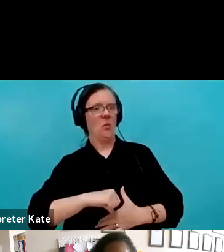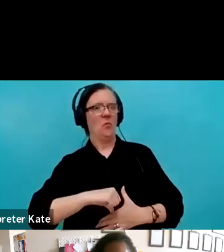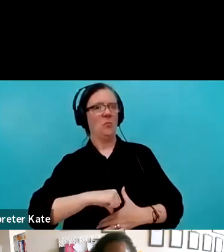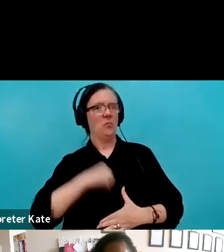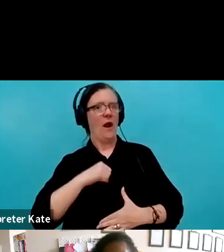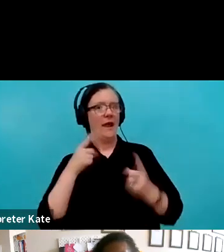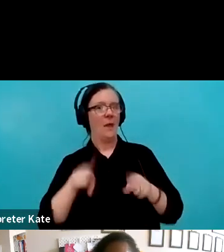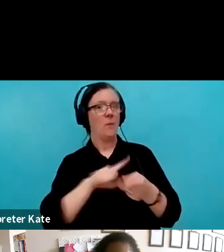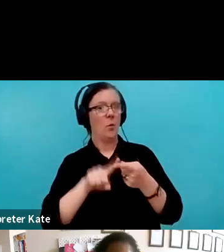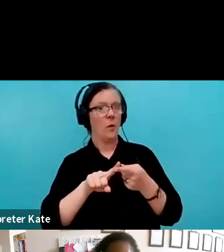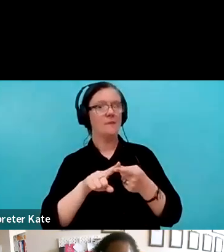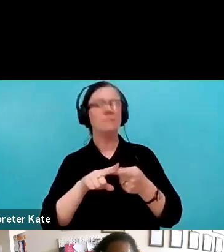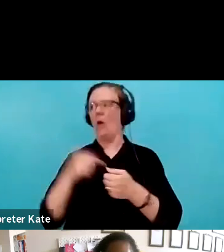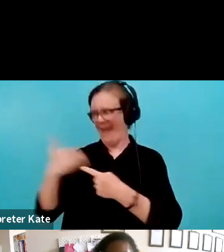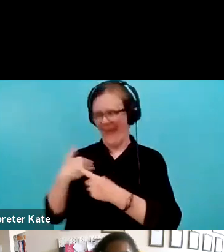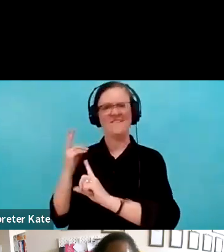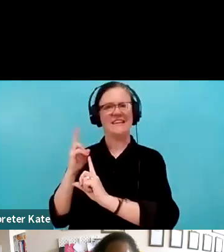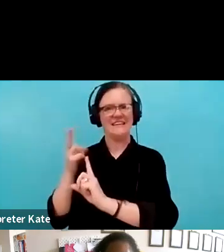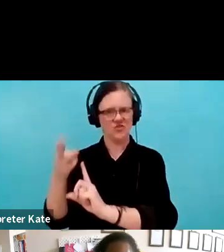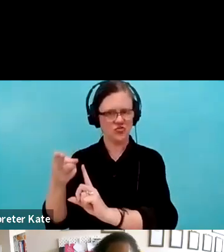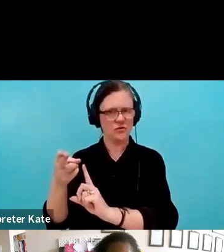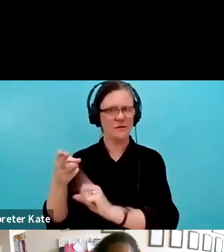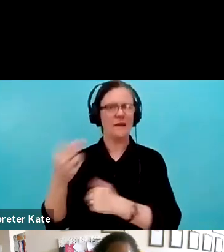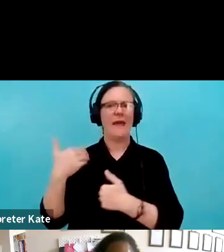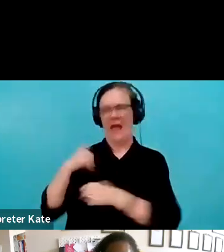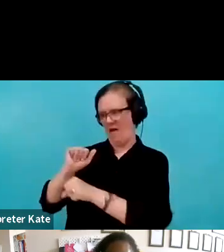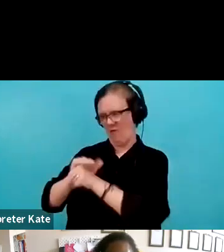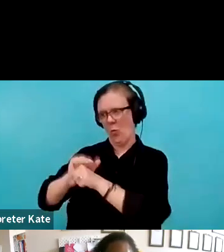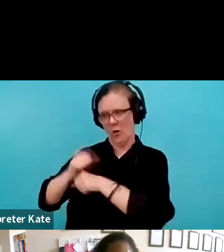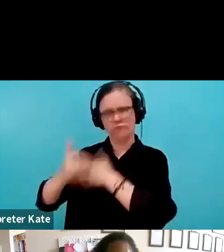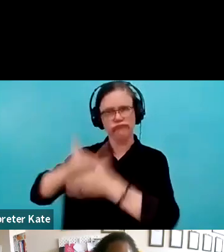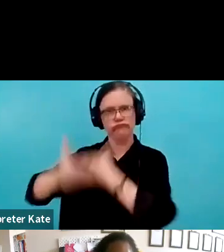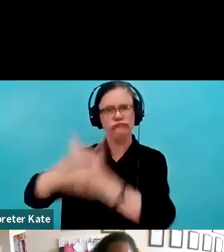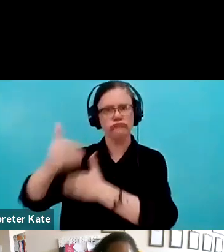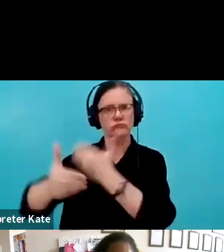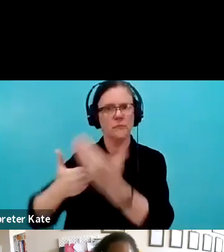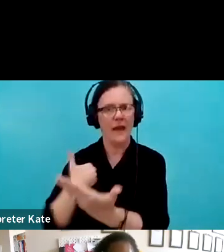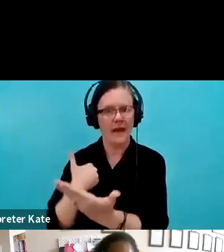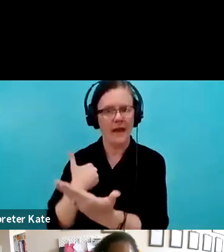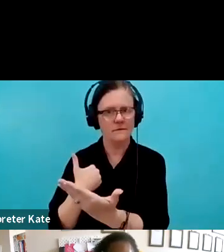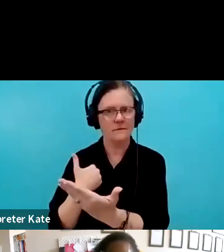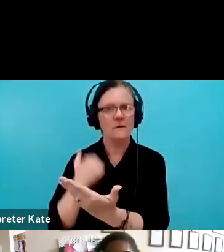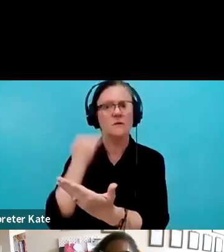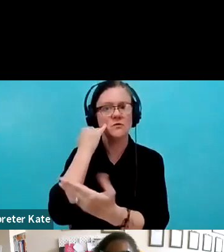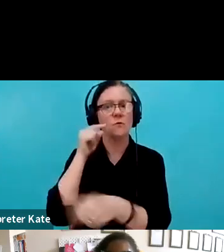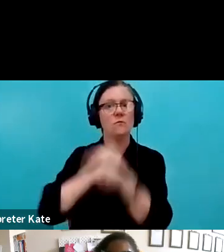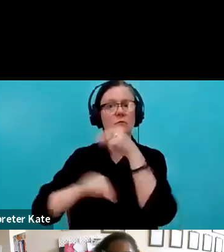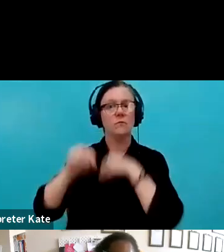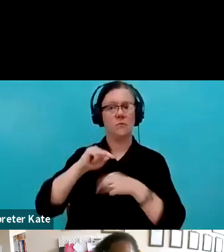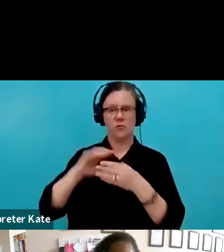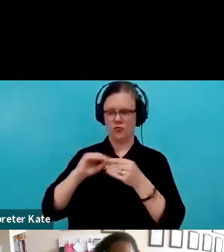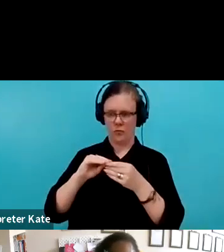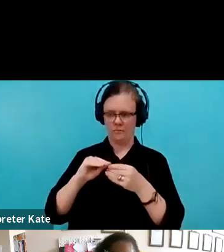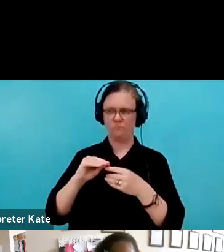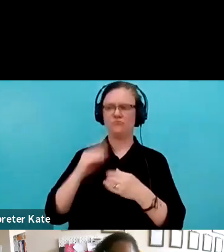know that there's a history and there's a work that's been done. And so going back to the story of, I knew